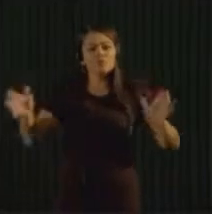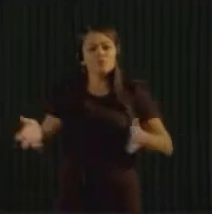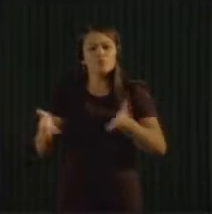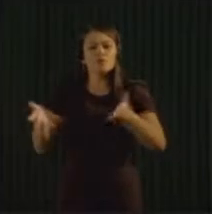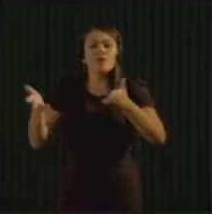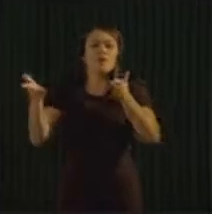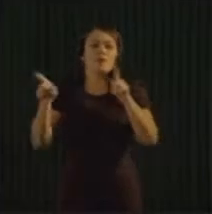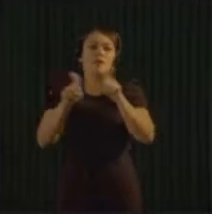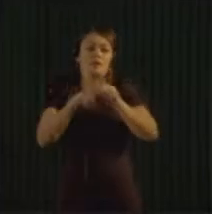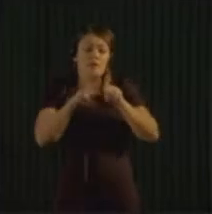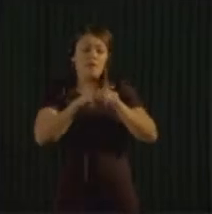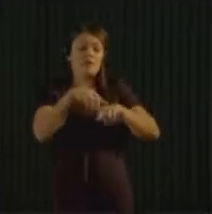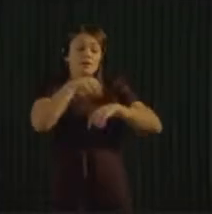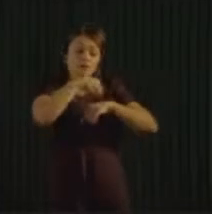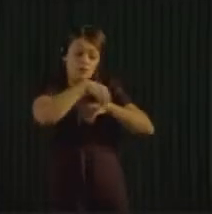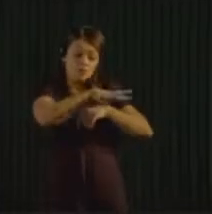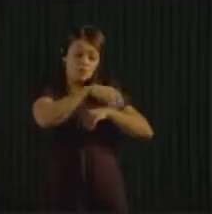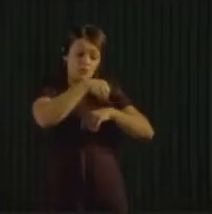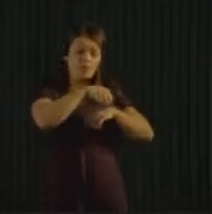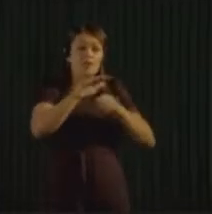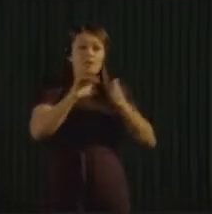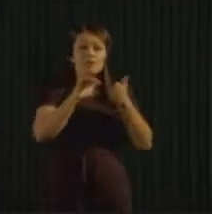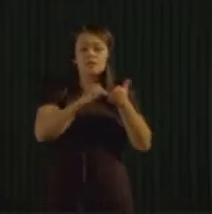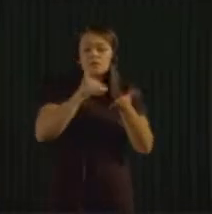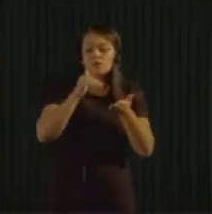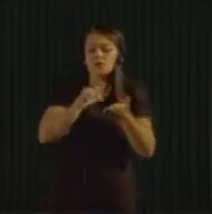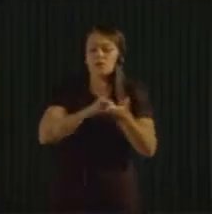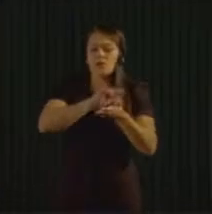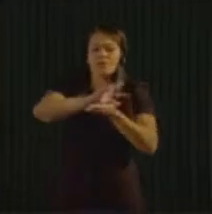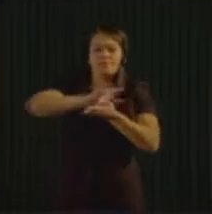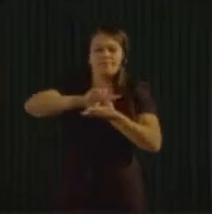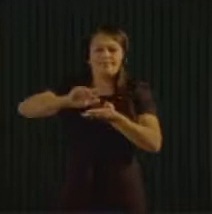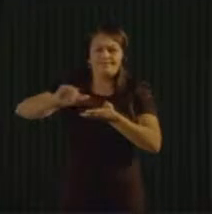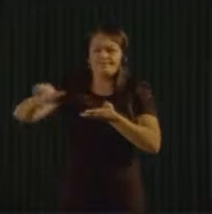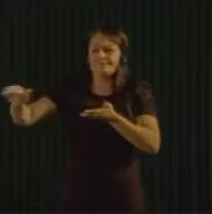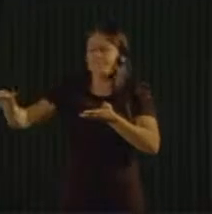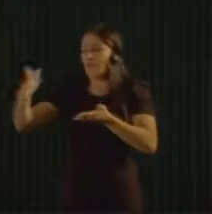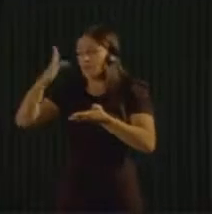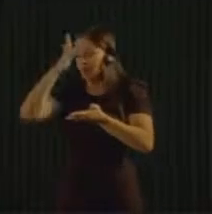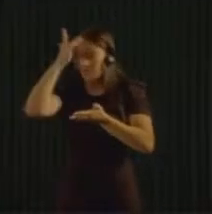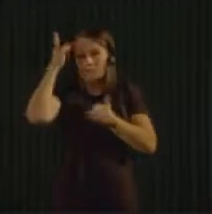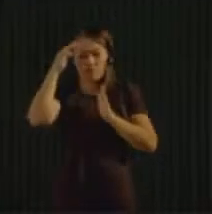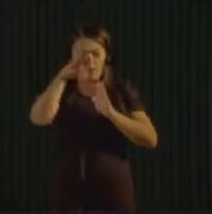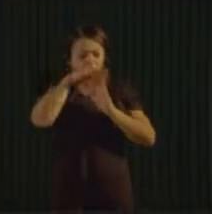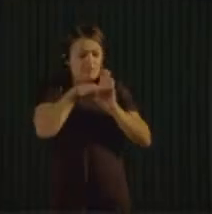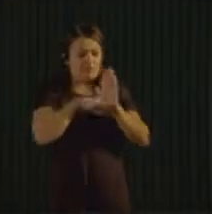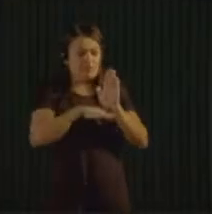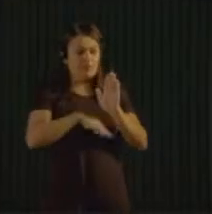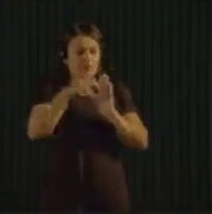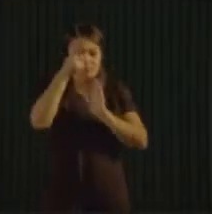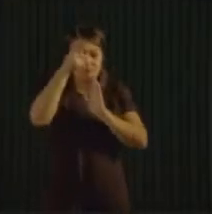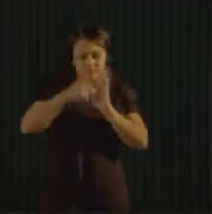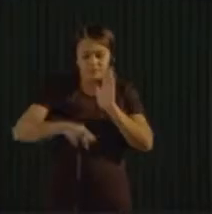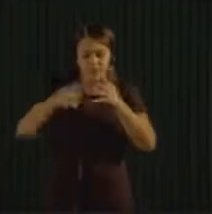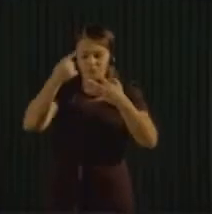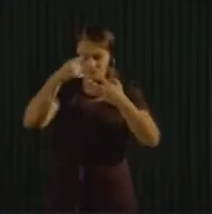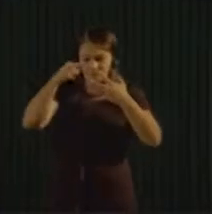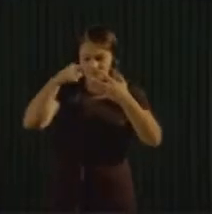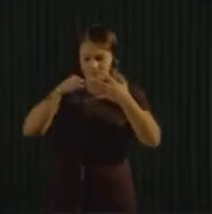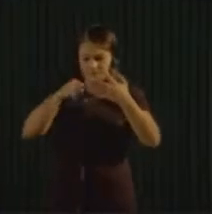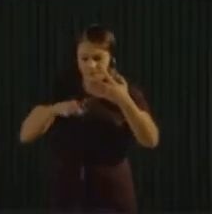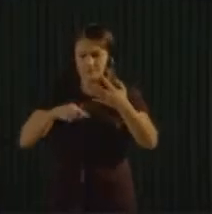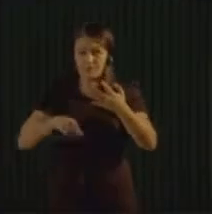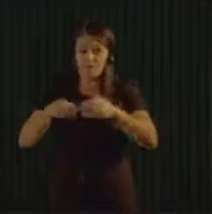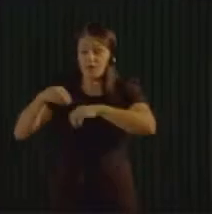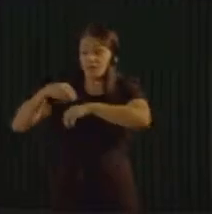on. So now this kind of like having the guideline, having the checklist, at the same time having a communication tool